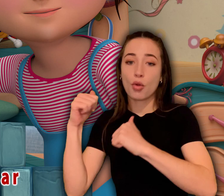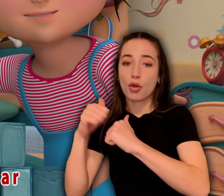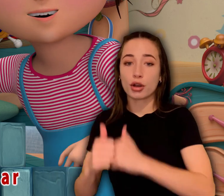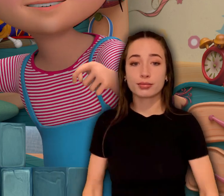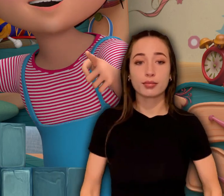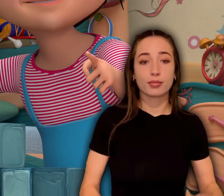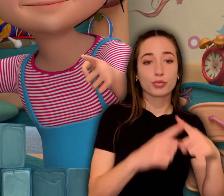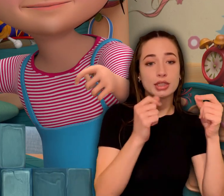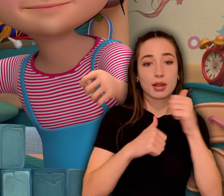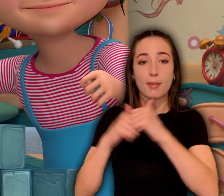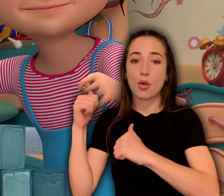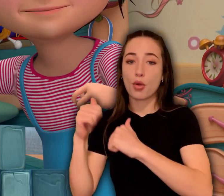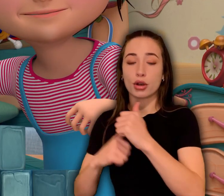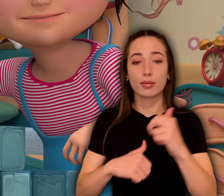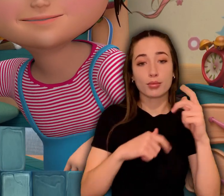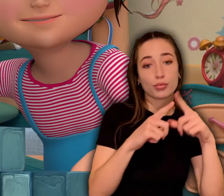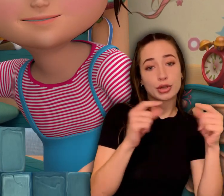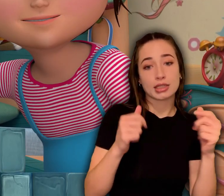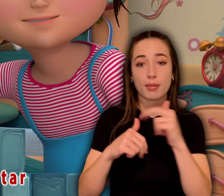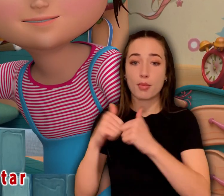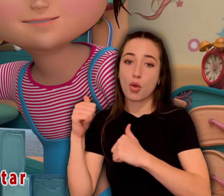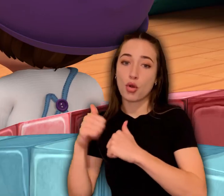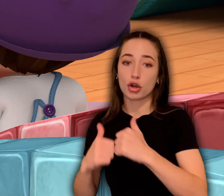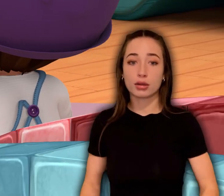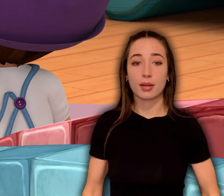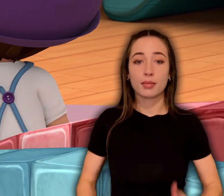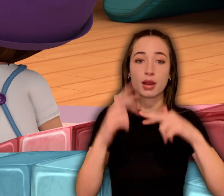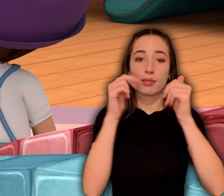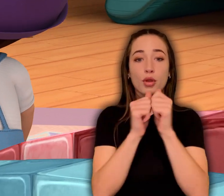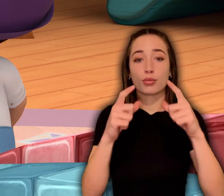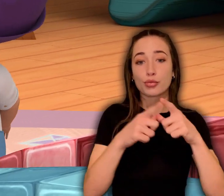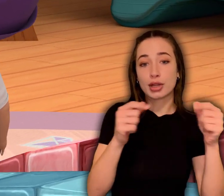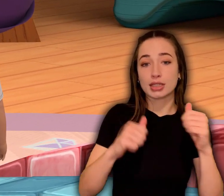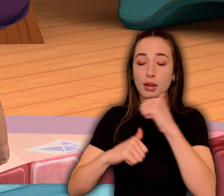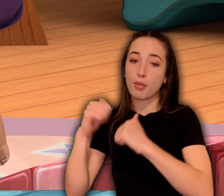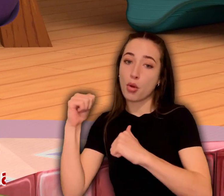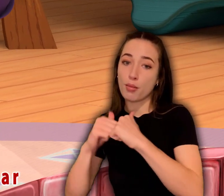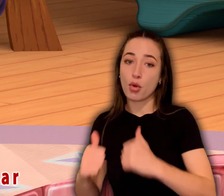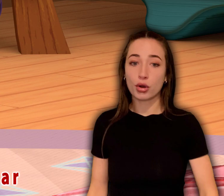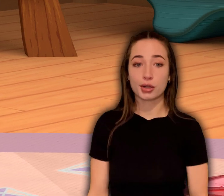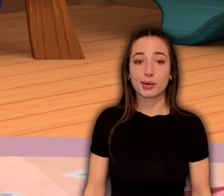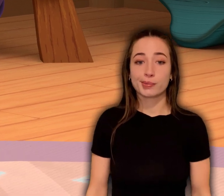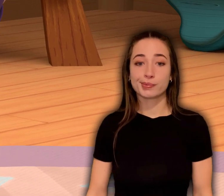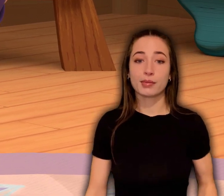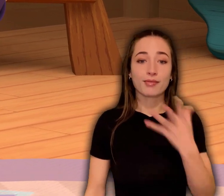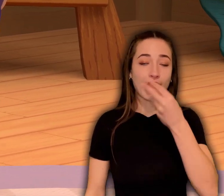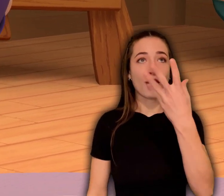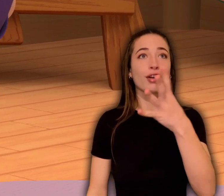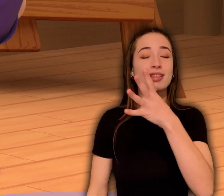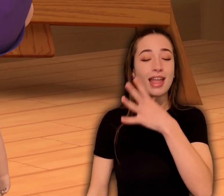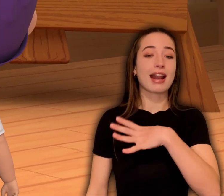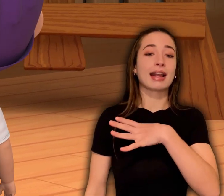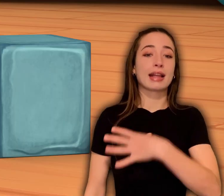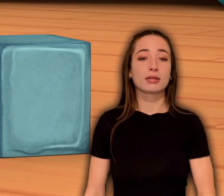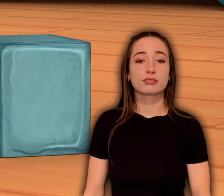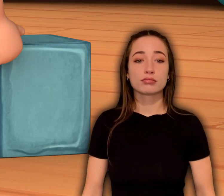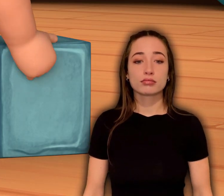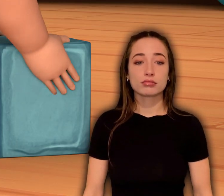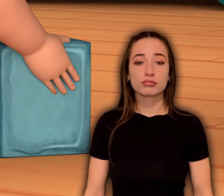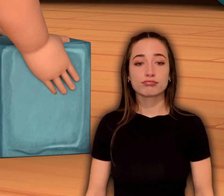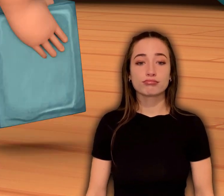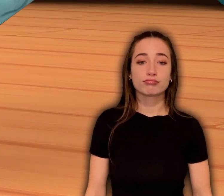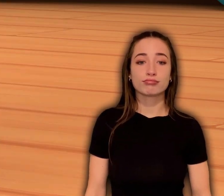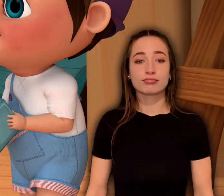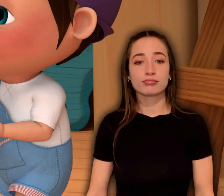bricks and mortar bricks and mortar bricks and mortar build it up with bricks and mortar my fair